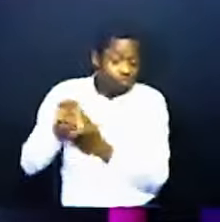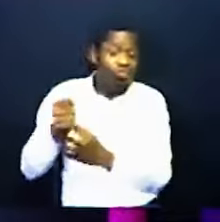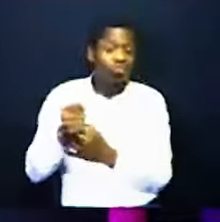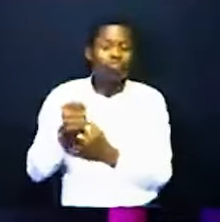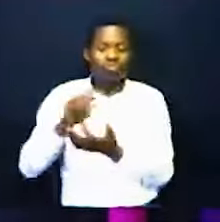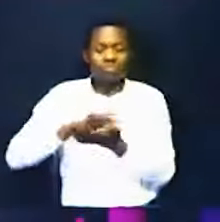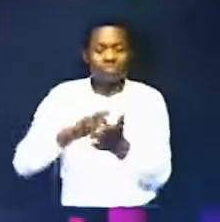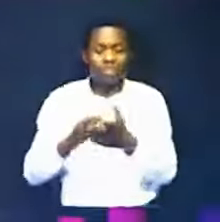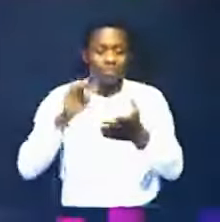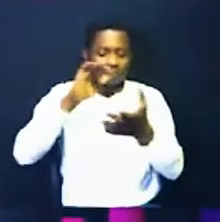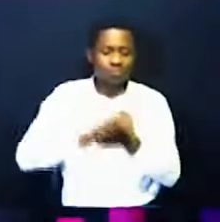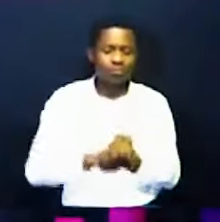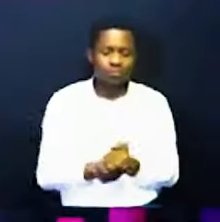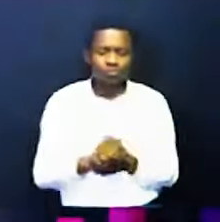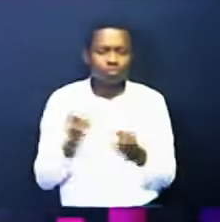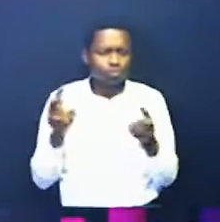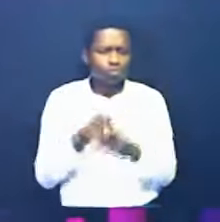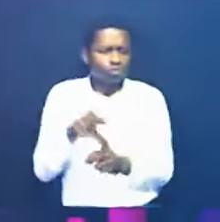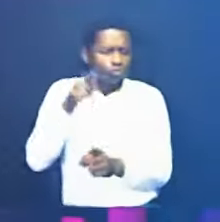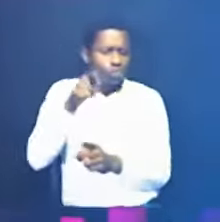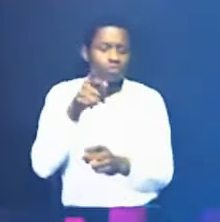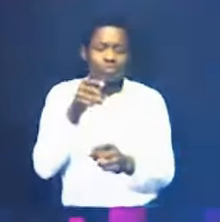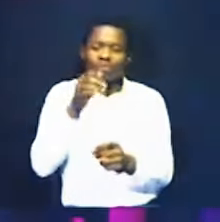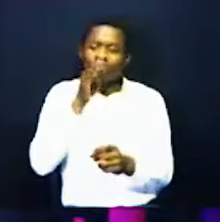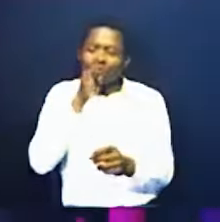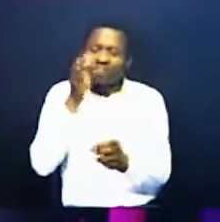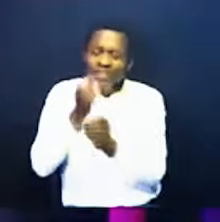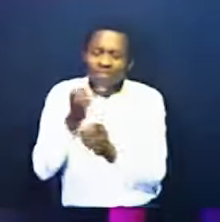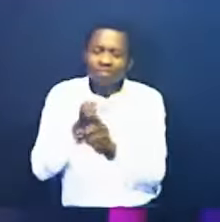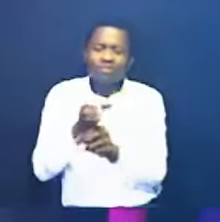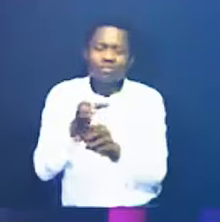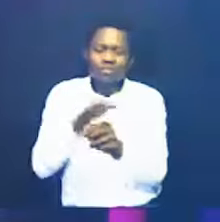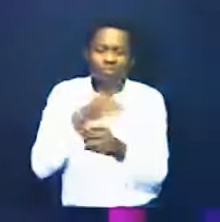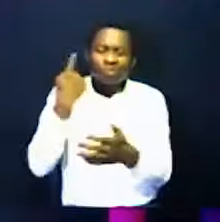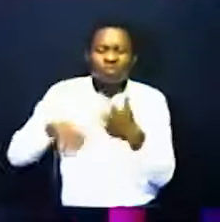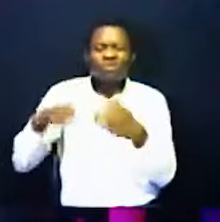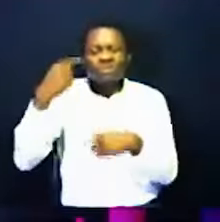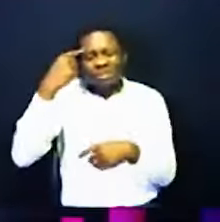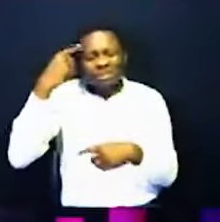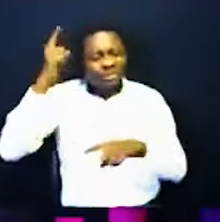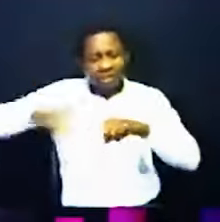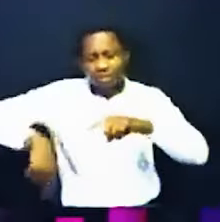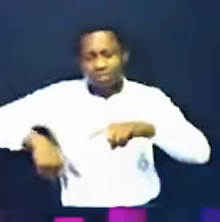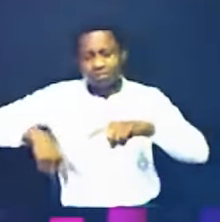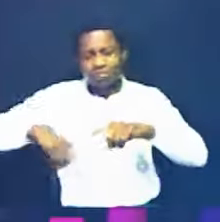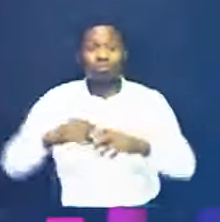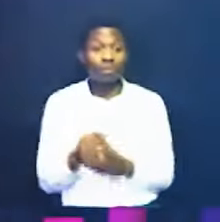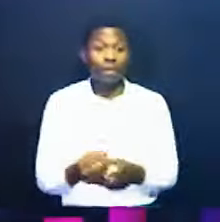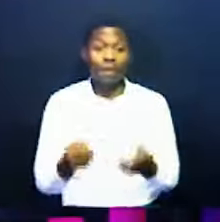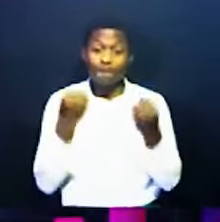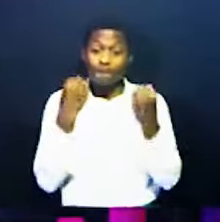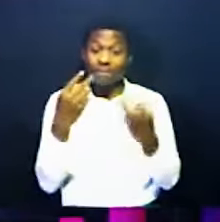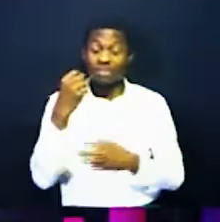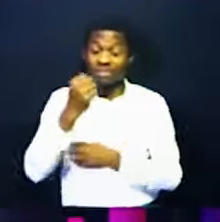careful what you call impossible. Many years ago,